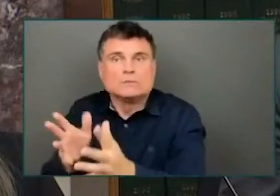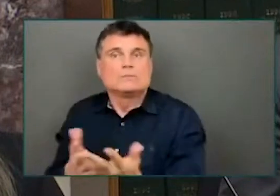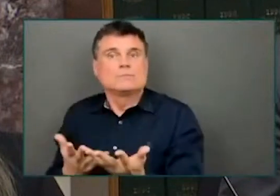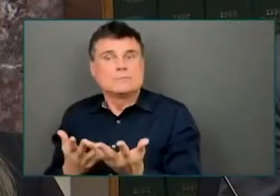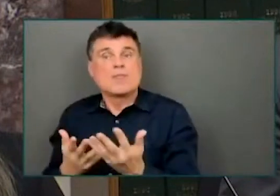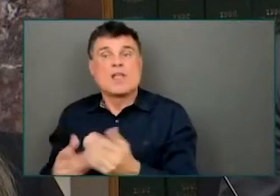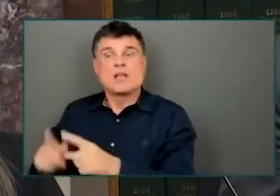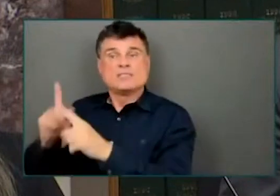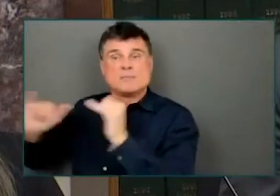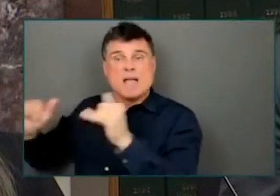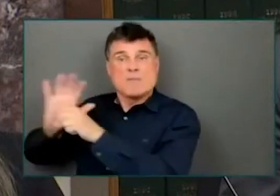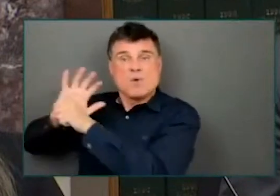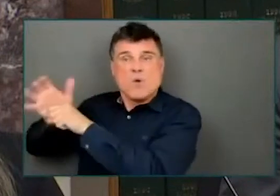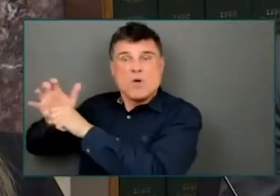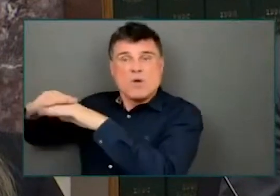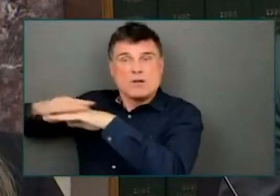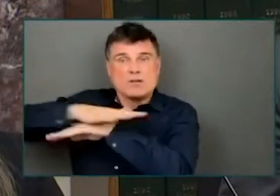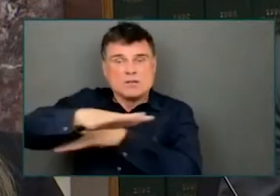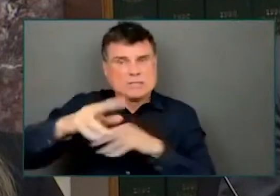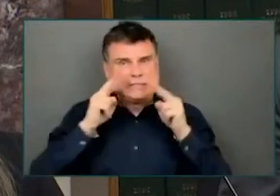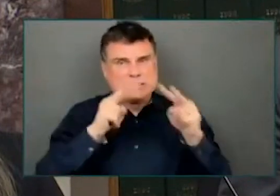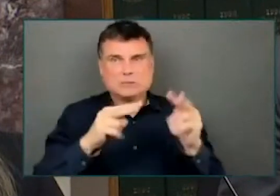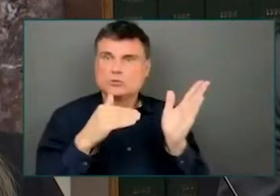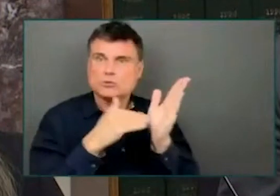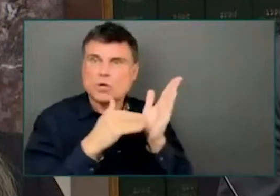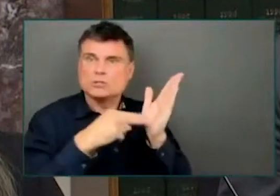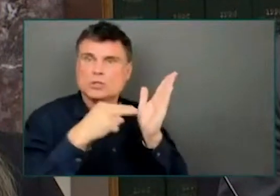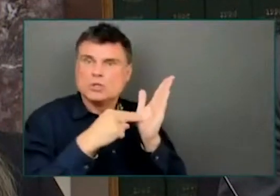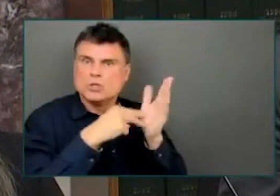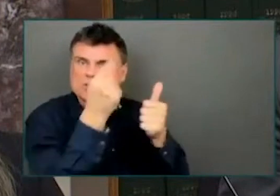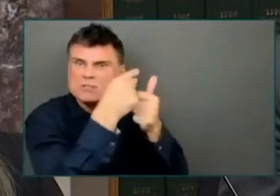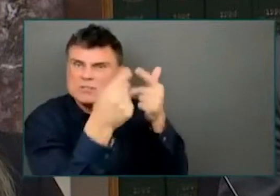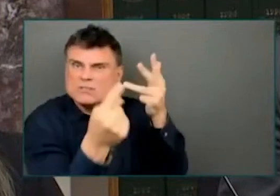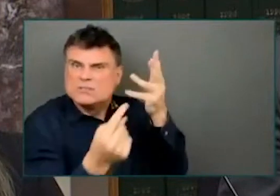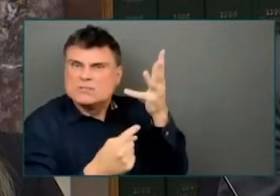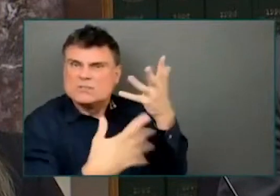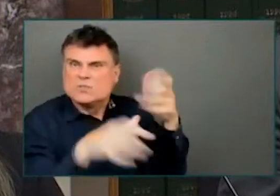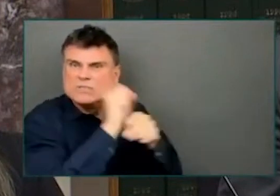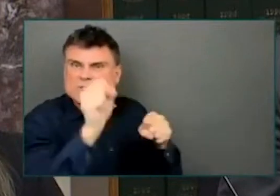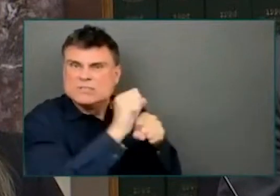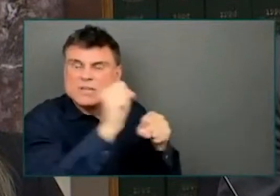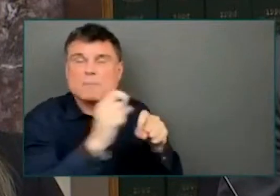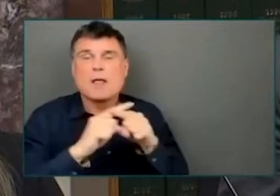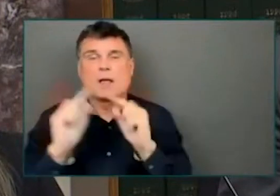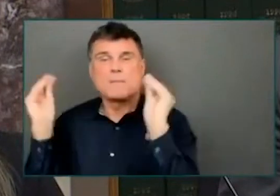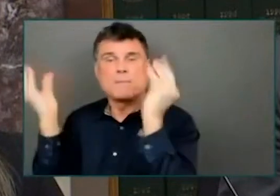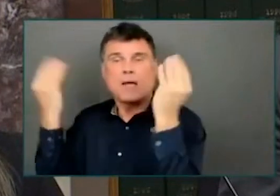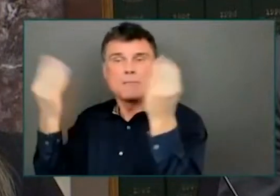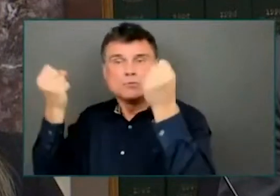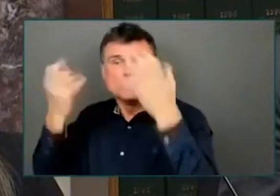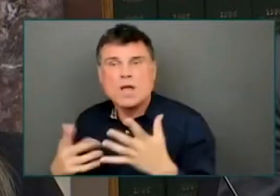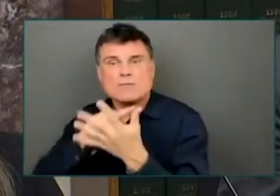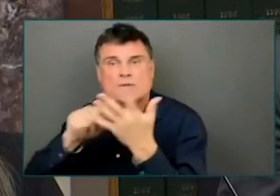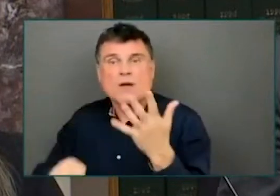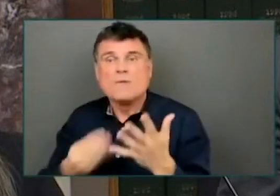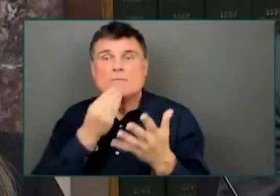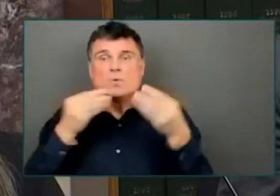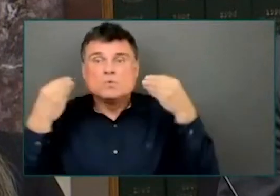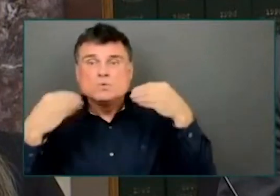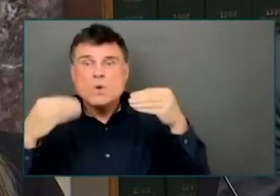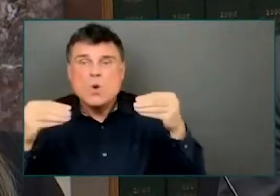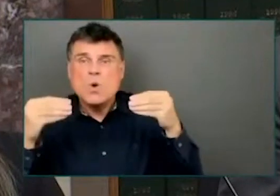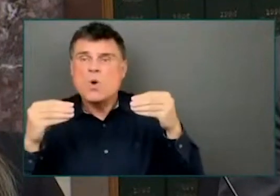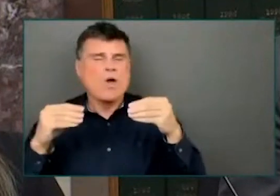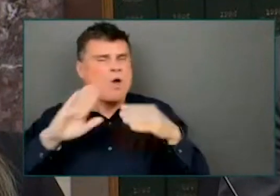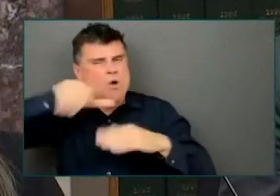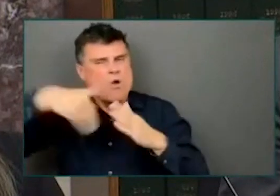early childhood educators in classrooms, and clerks in grocery stores. My neighbour Carrie is a teacher, and in